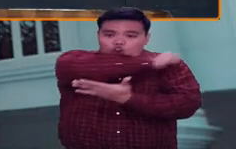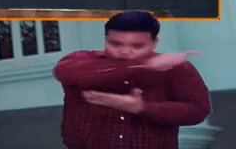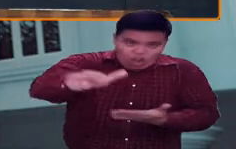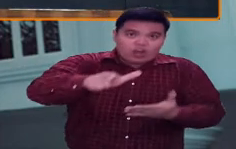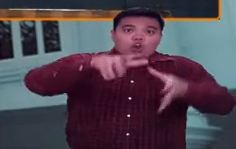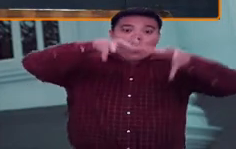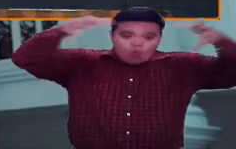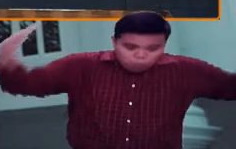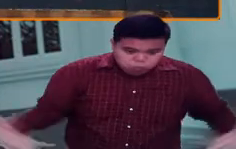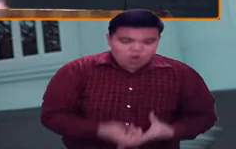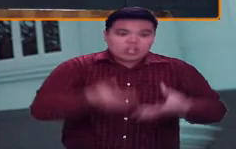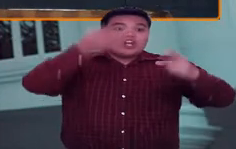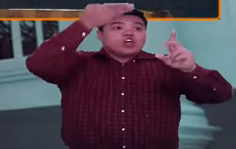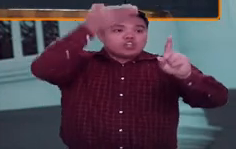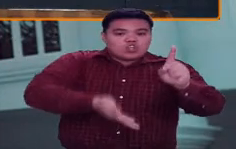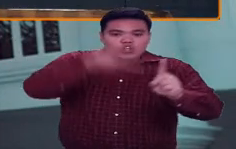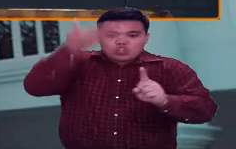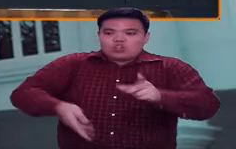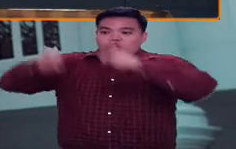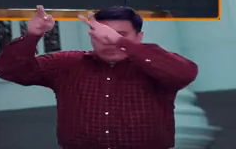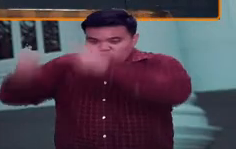all humanity.